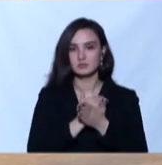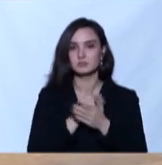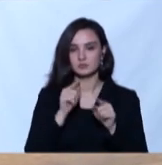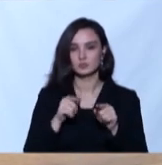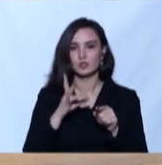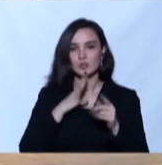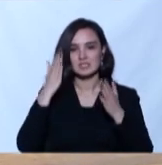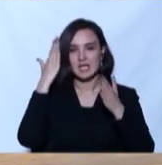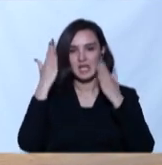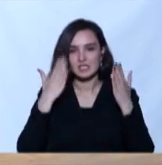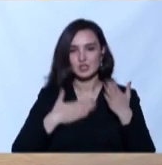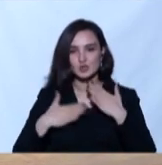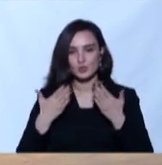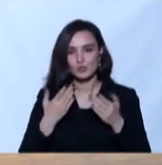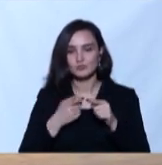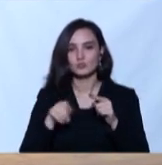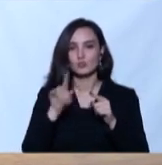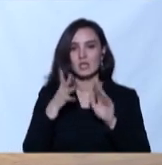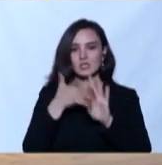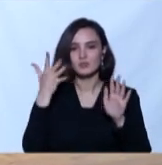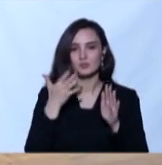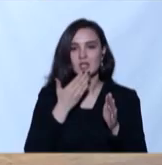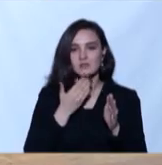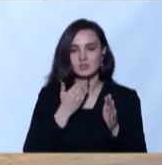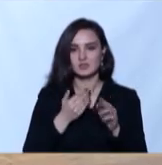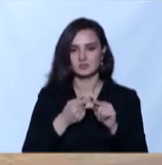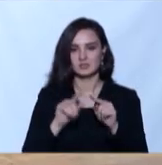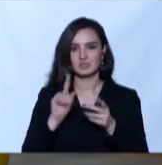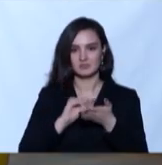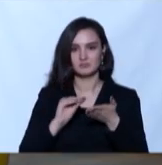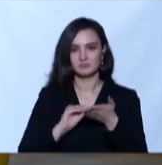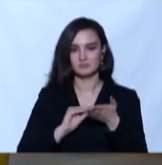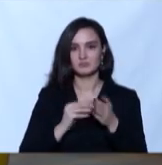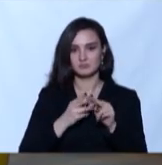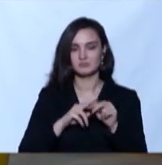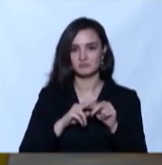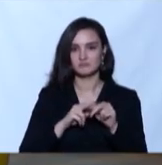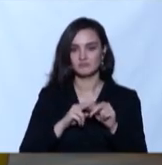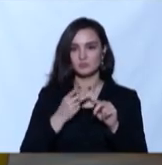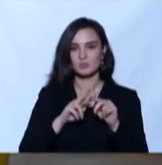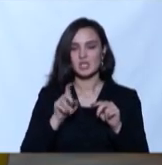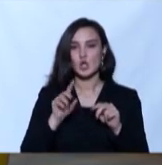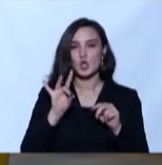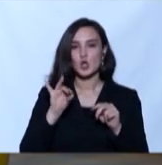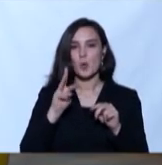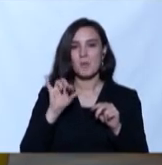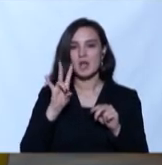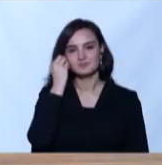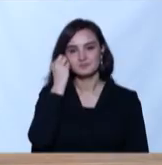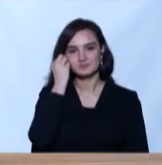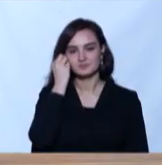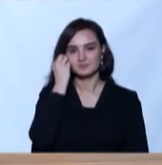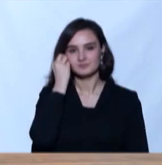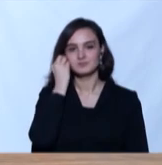would be entertained and feel that they were understanding what was being written. And he thought that romance was not something that children could understand at all.